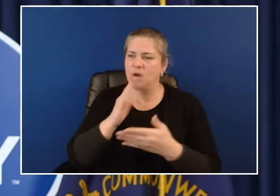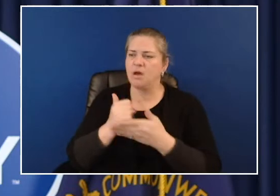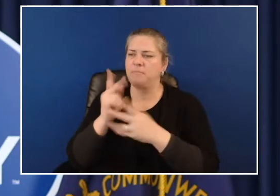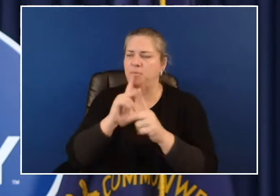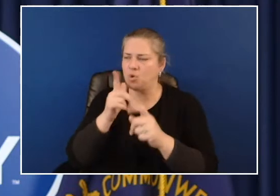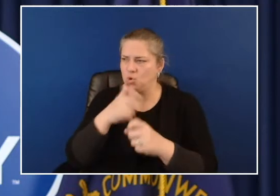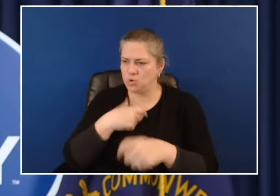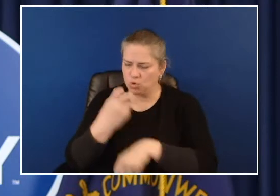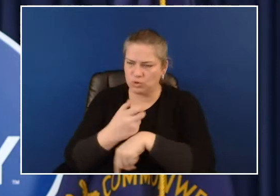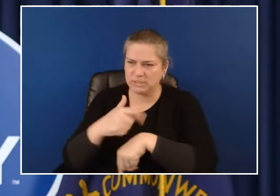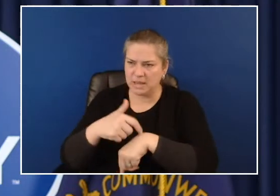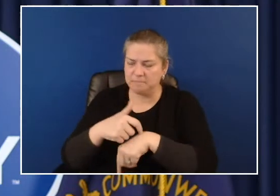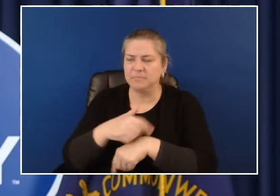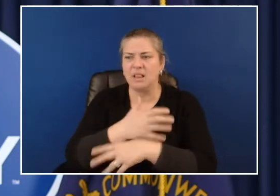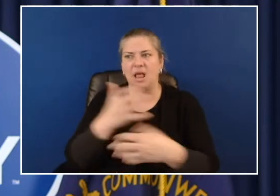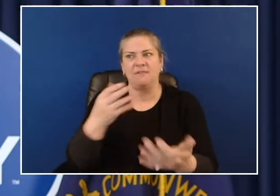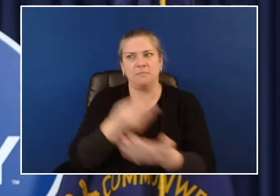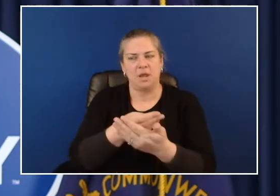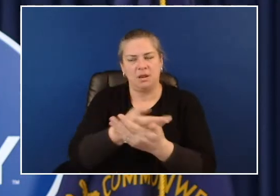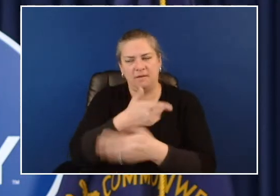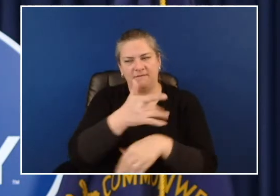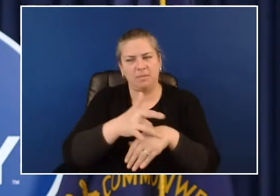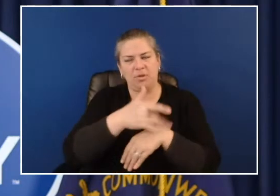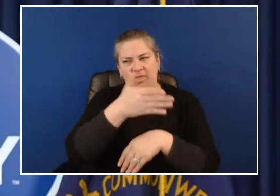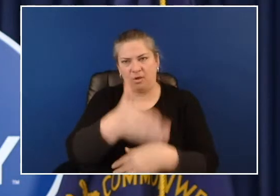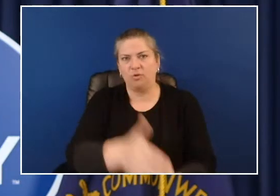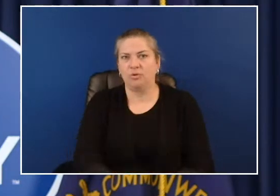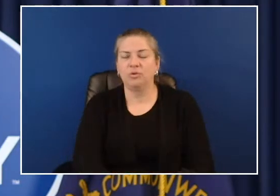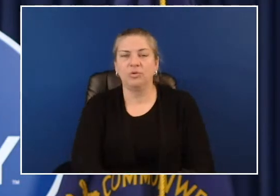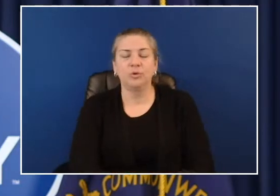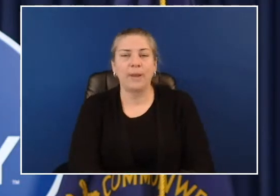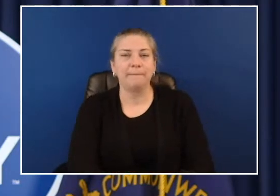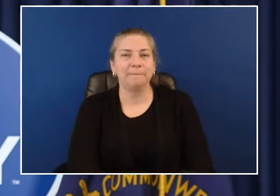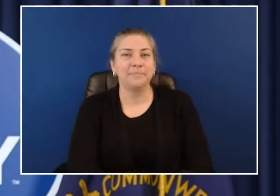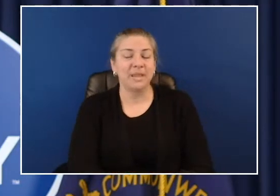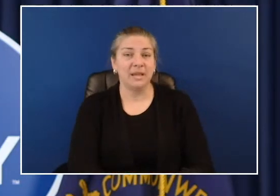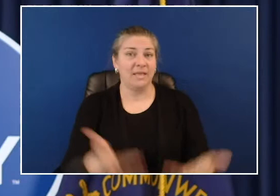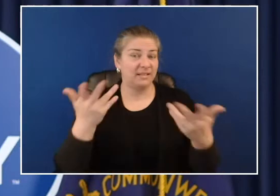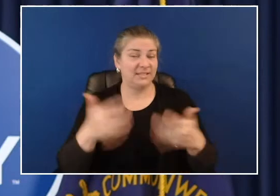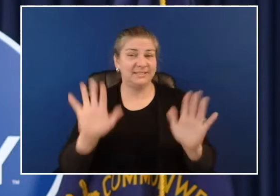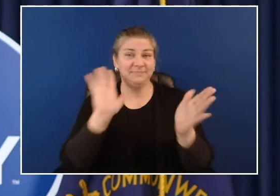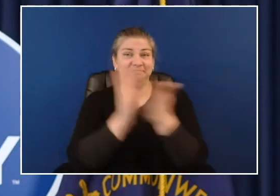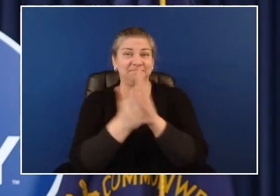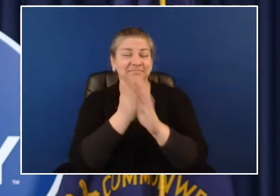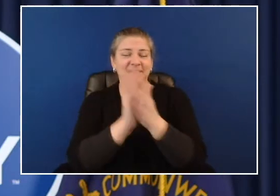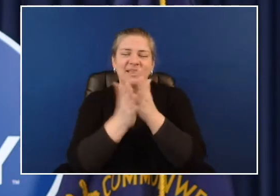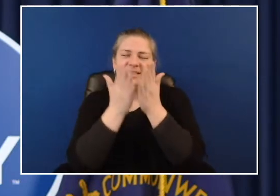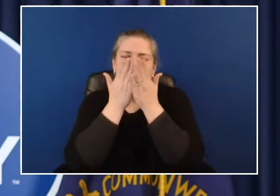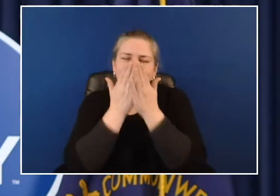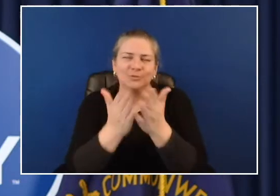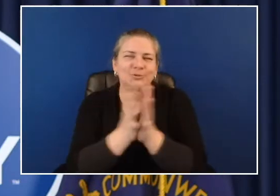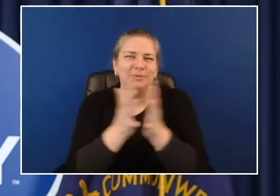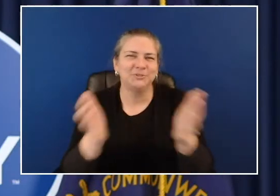amount of dollars available in both. All right, that's it for today. Thank you all very much.